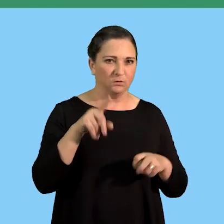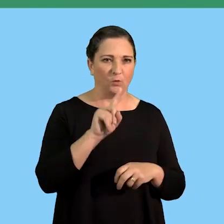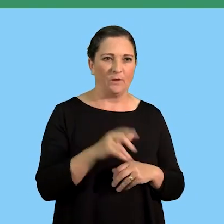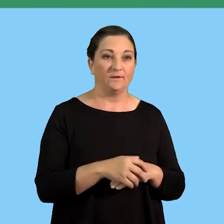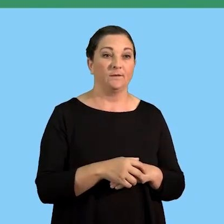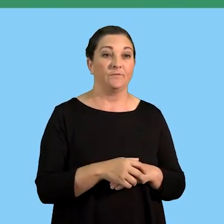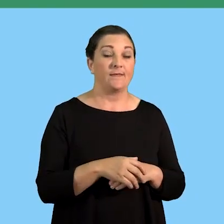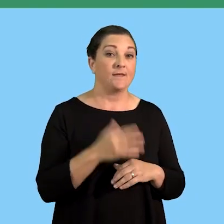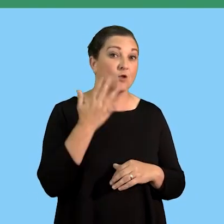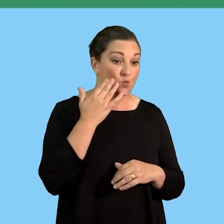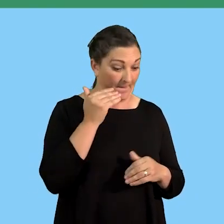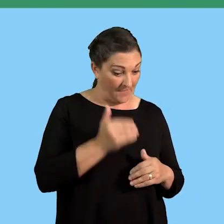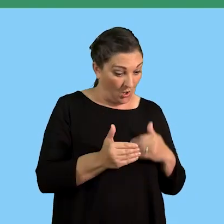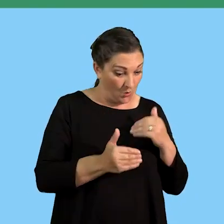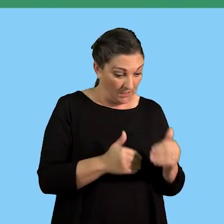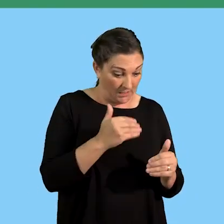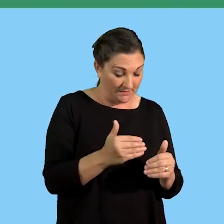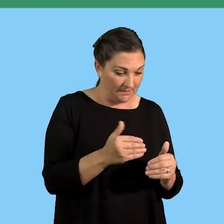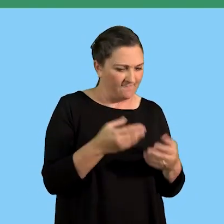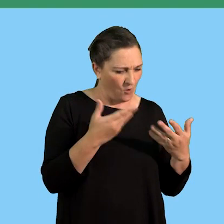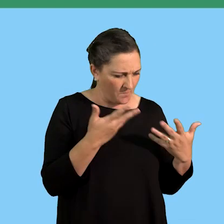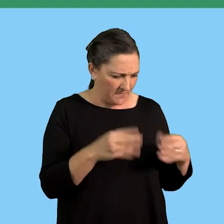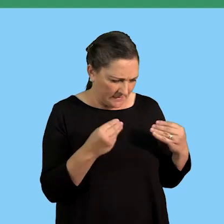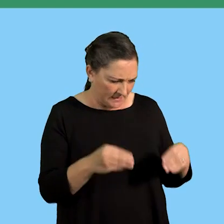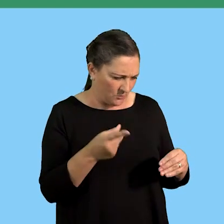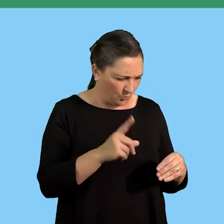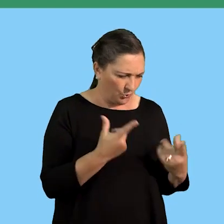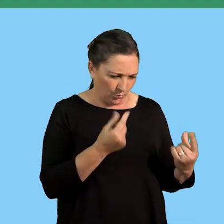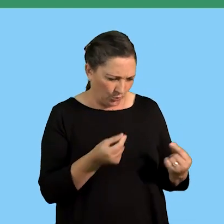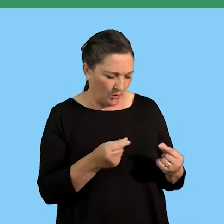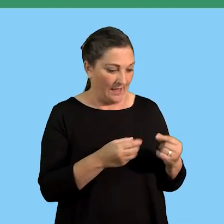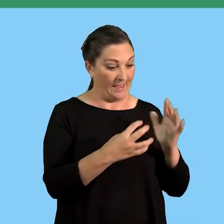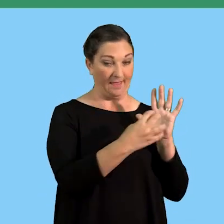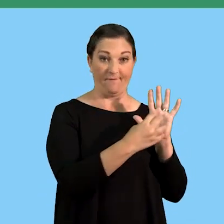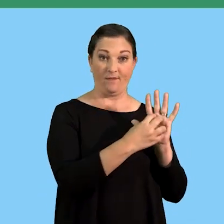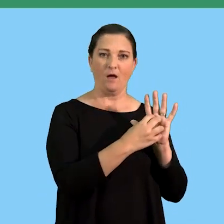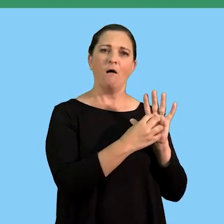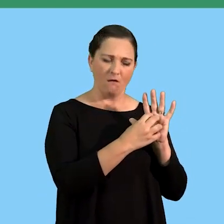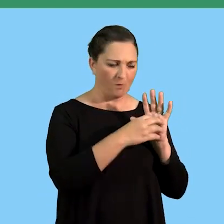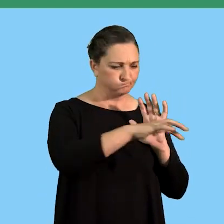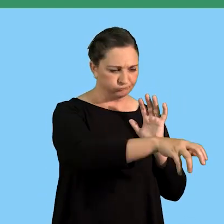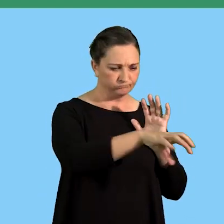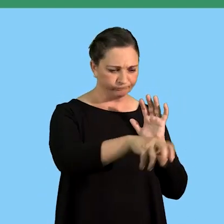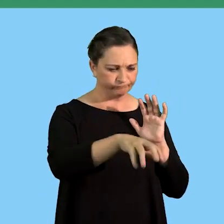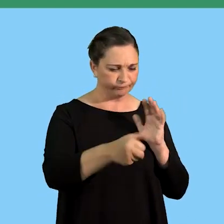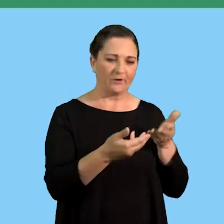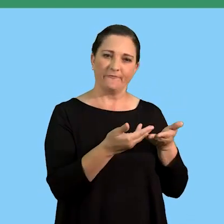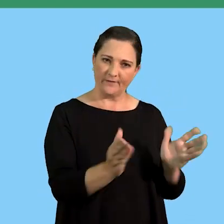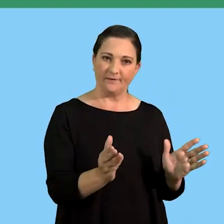says there, it is the process used by businesses to advertise vacant positions of the